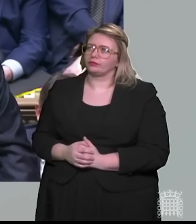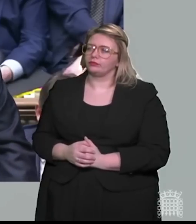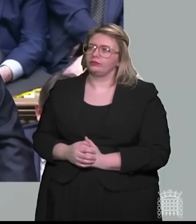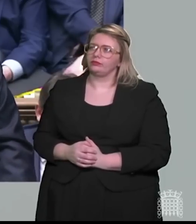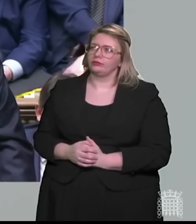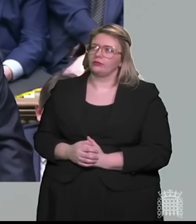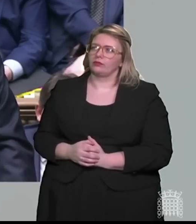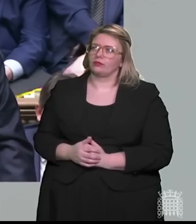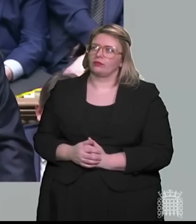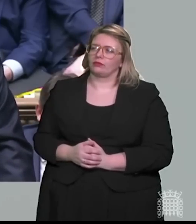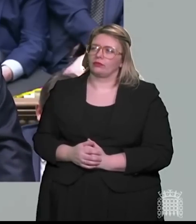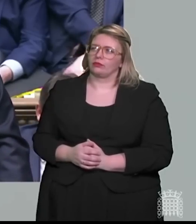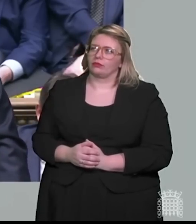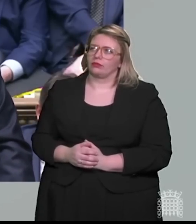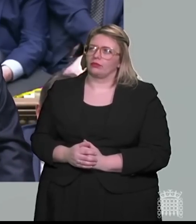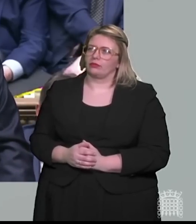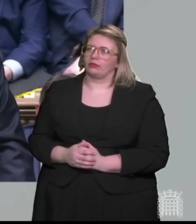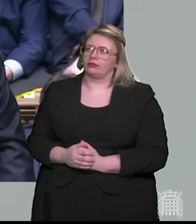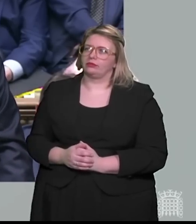Today's priority